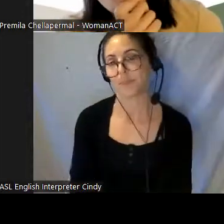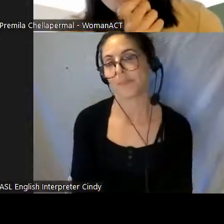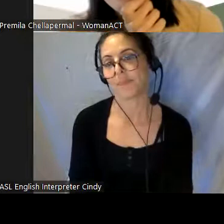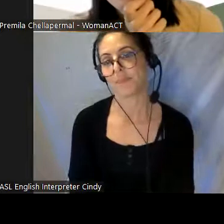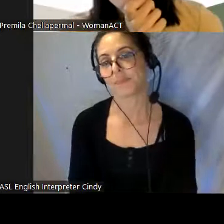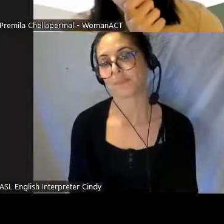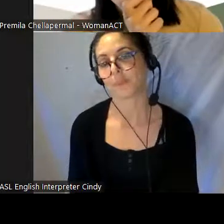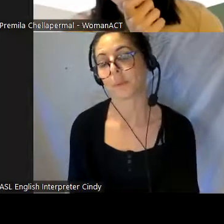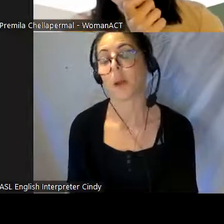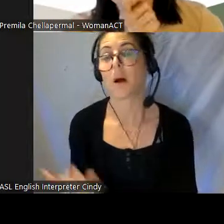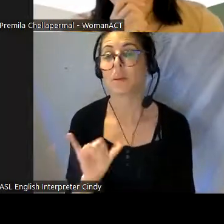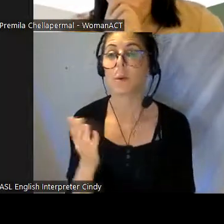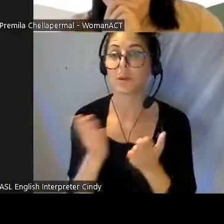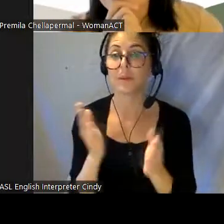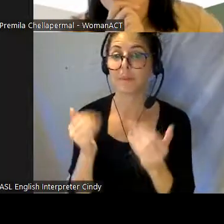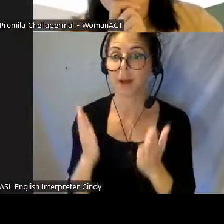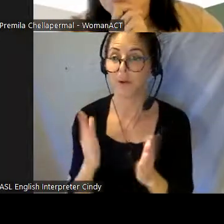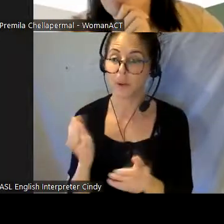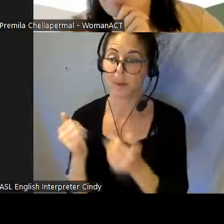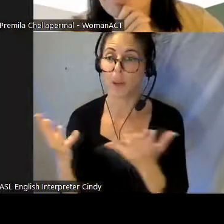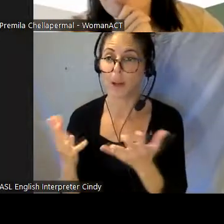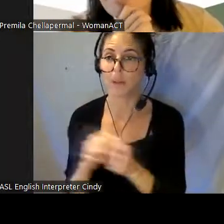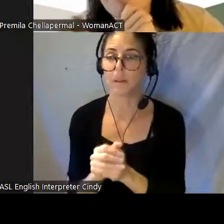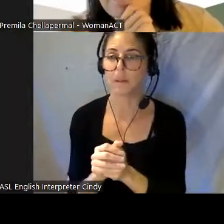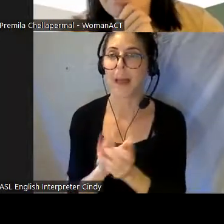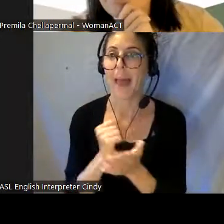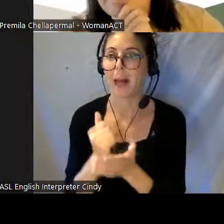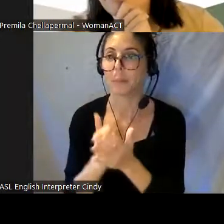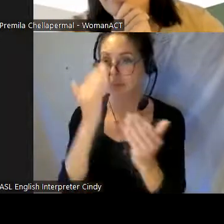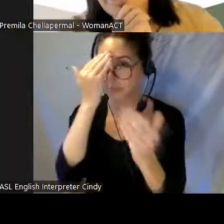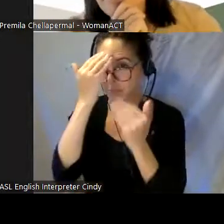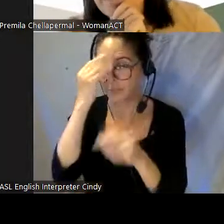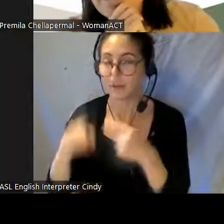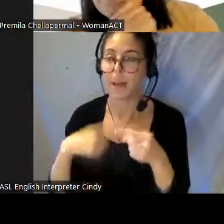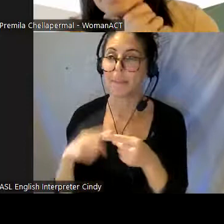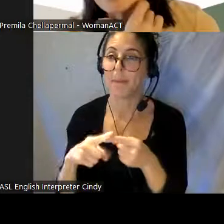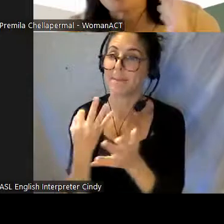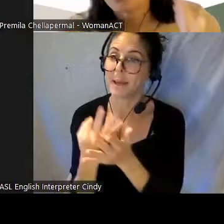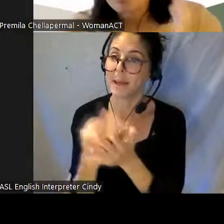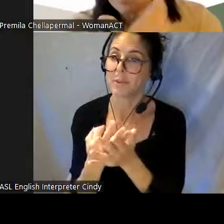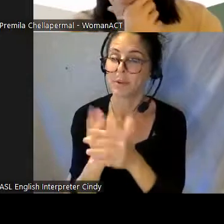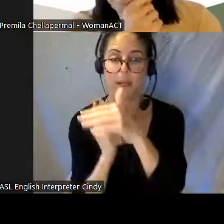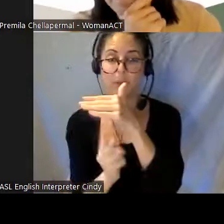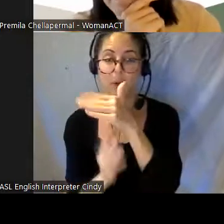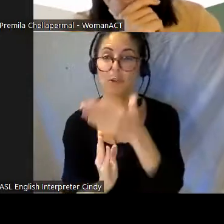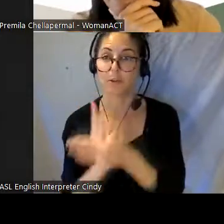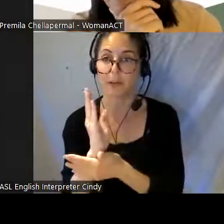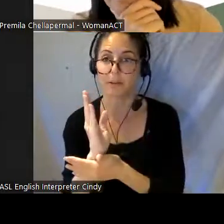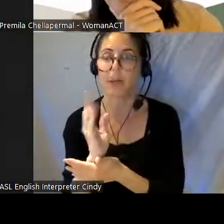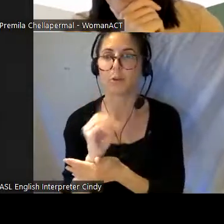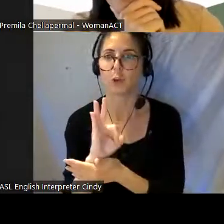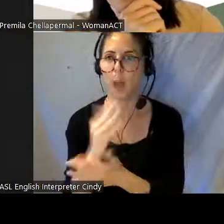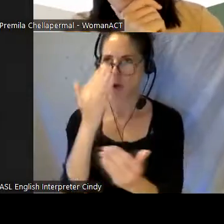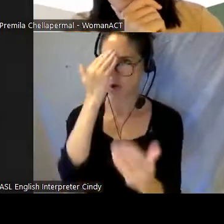And service providers also suggested increasing women's knowledge of their financial and immigration rights, so this couldn't be used against them.